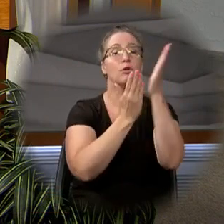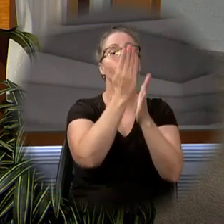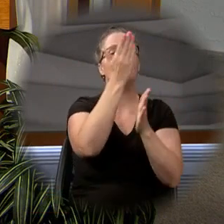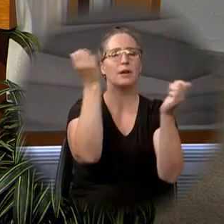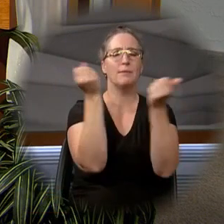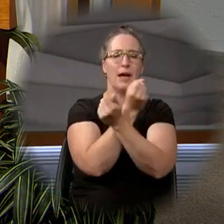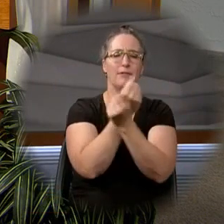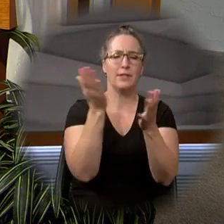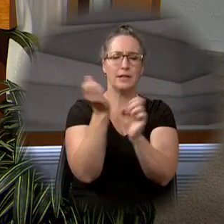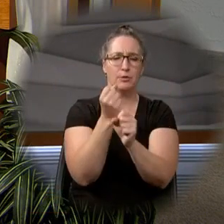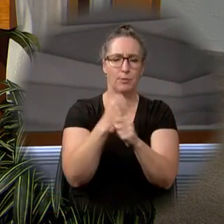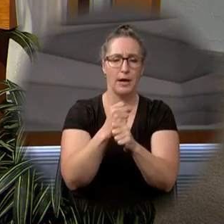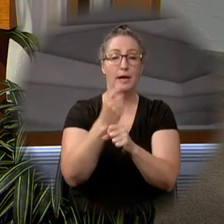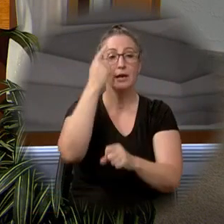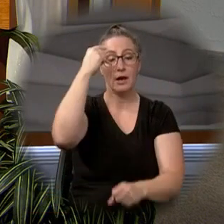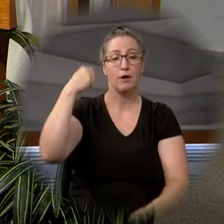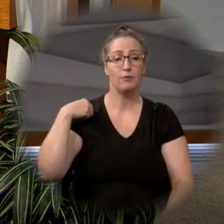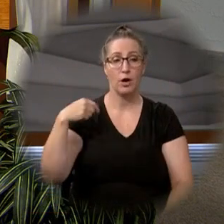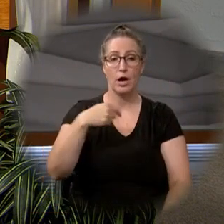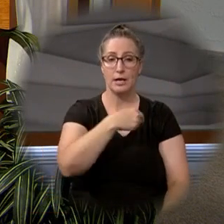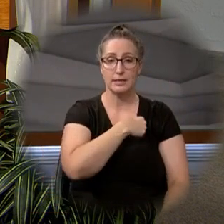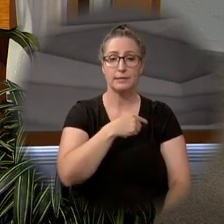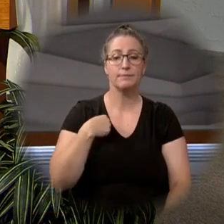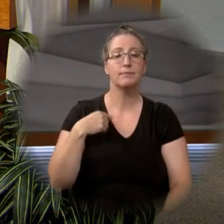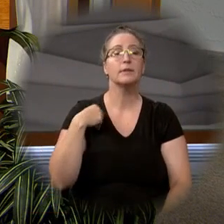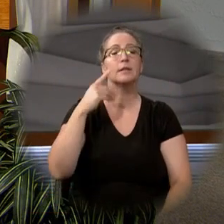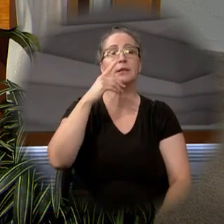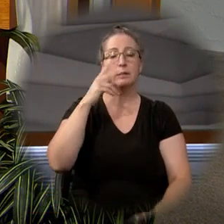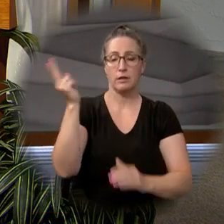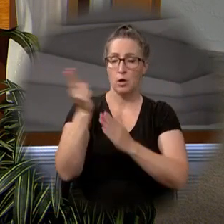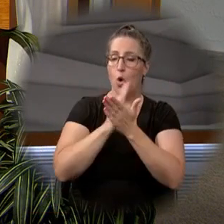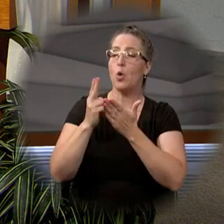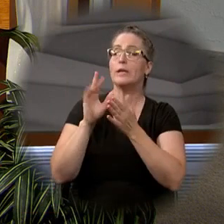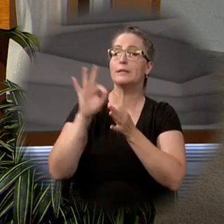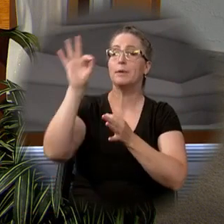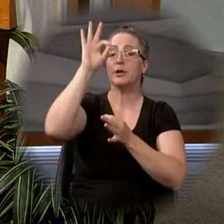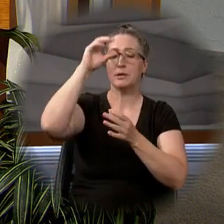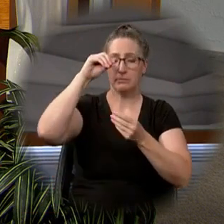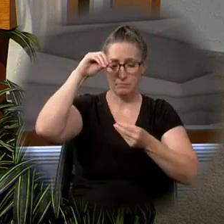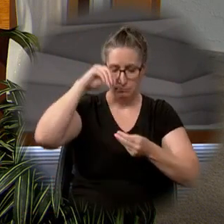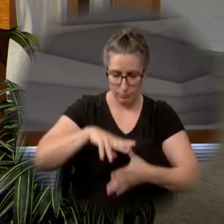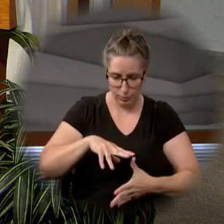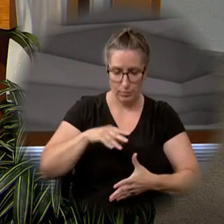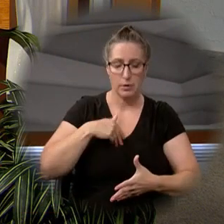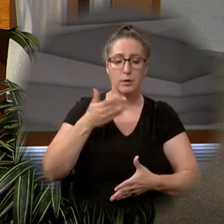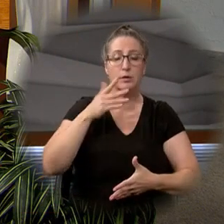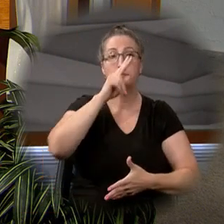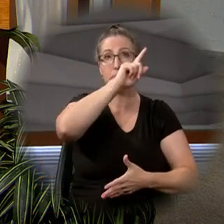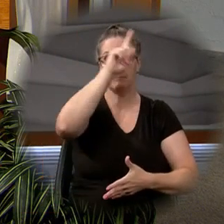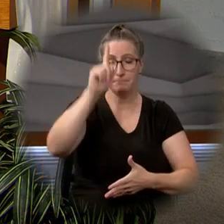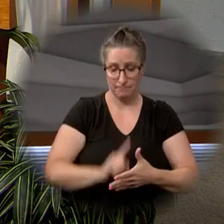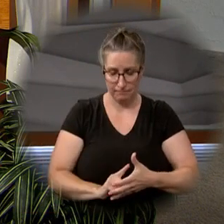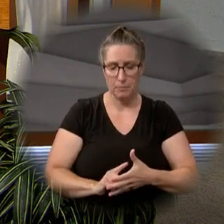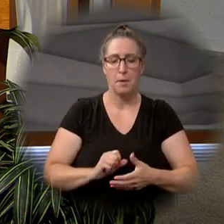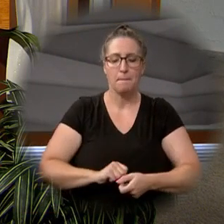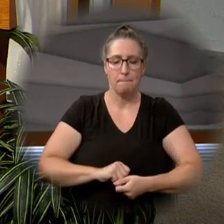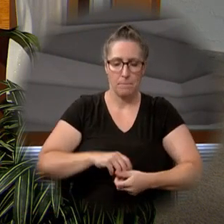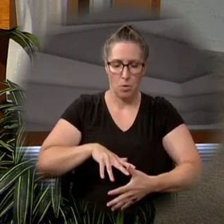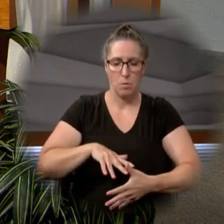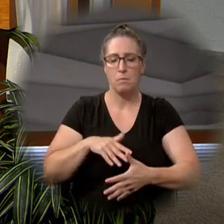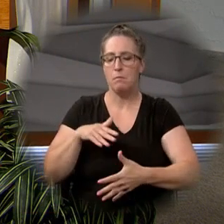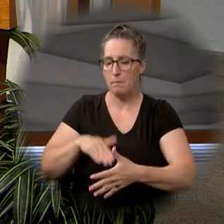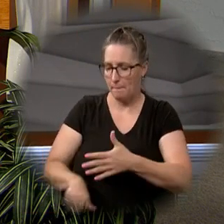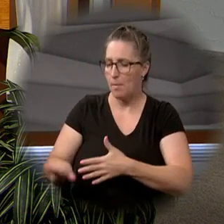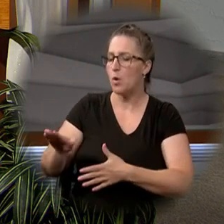Father. Through him all things were made. For us men and for our salvation, he came down from heaven, and by the Holy